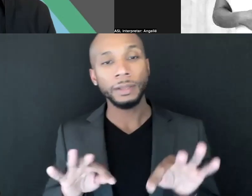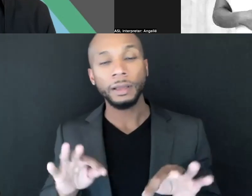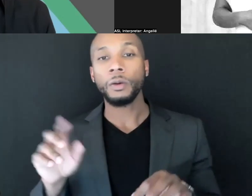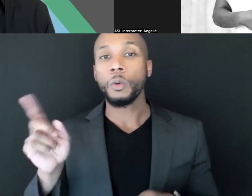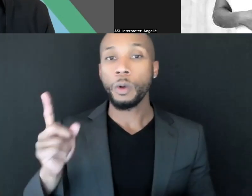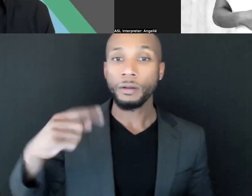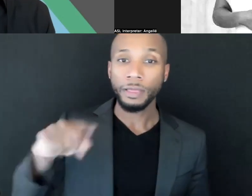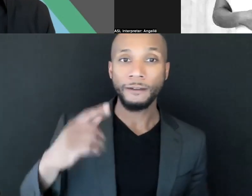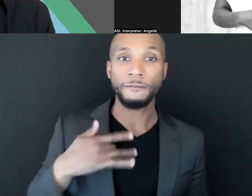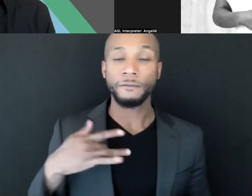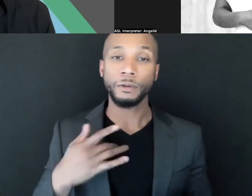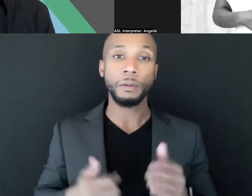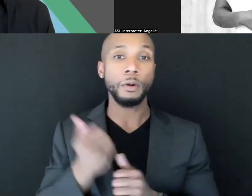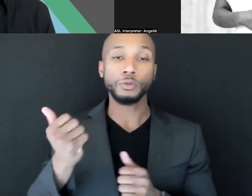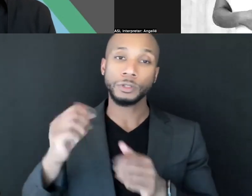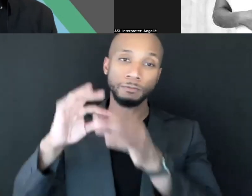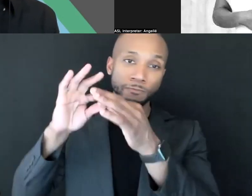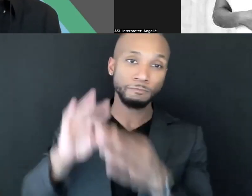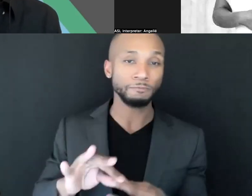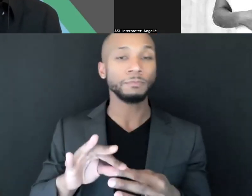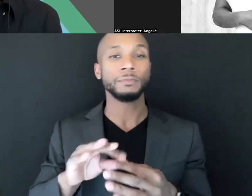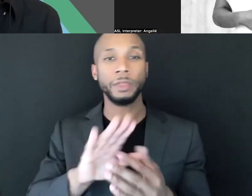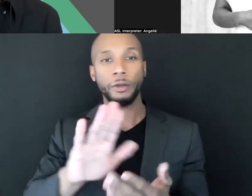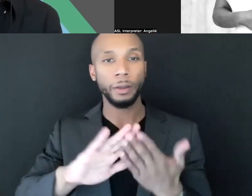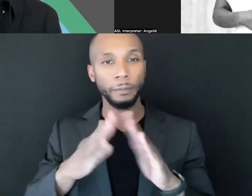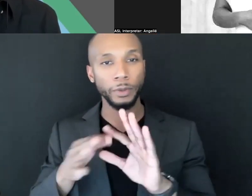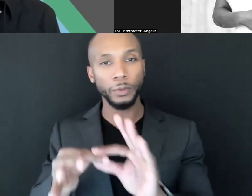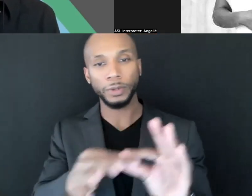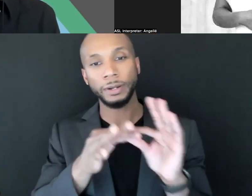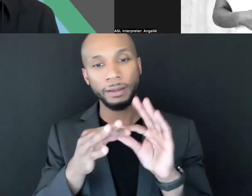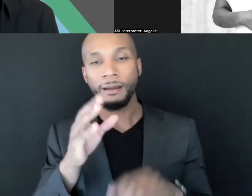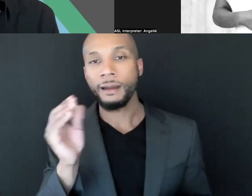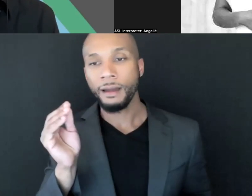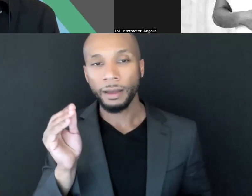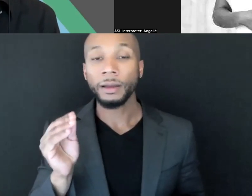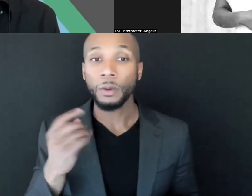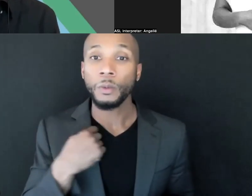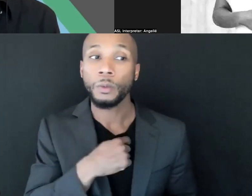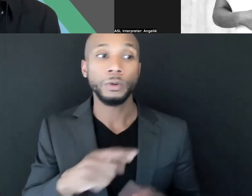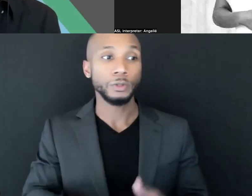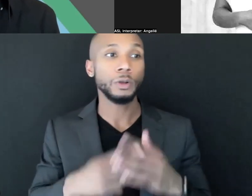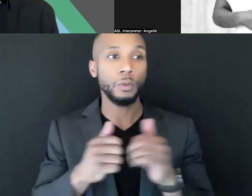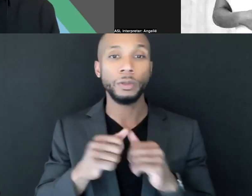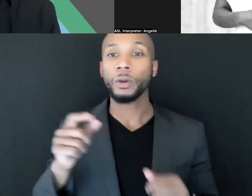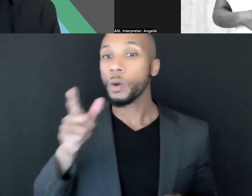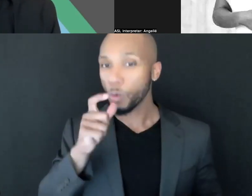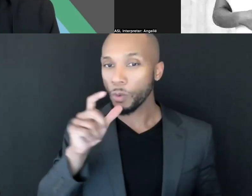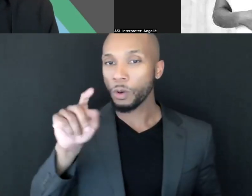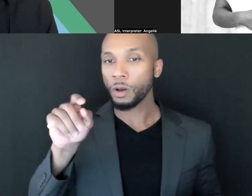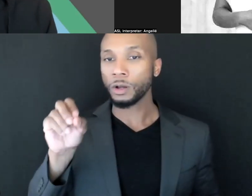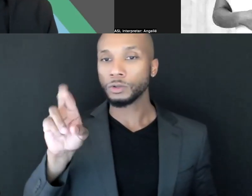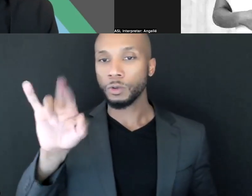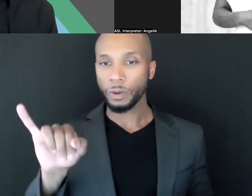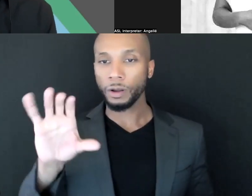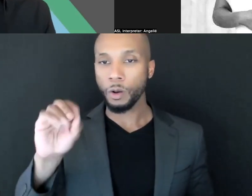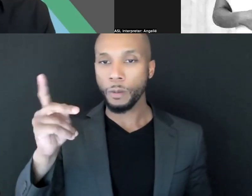feel most rooted in community. Um, and we'll start with Tori. Miss Tori